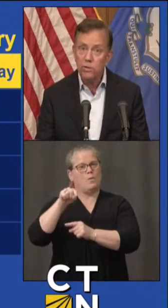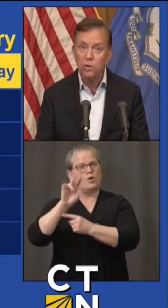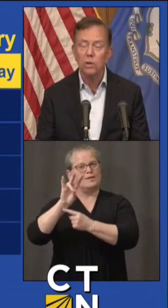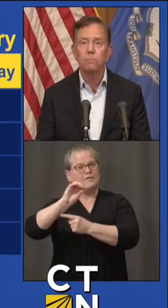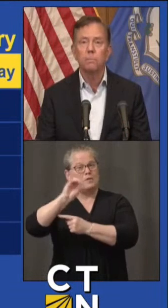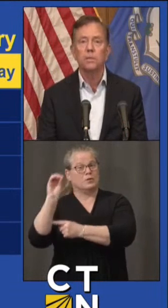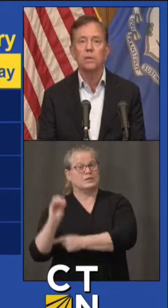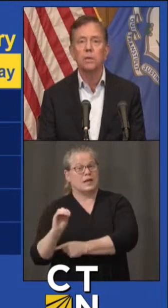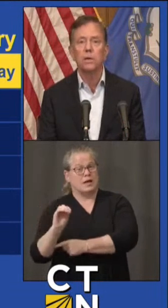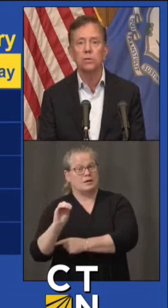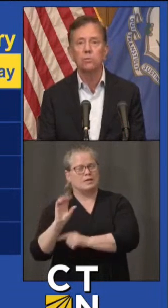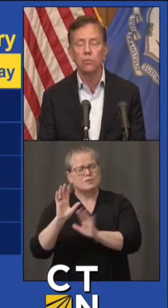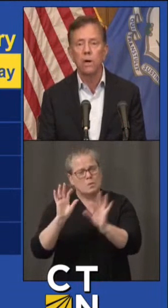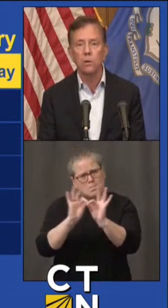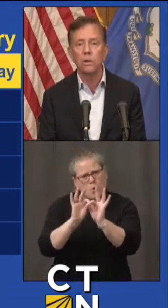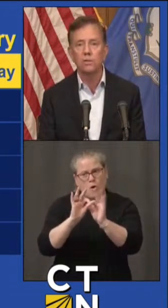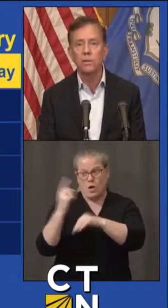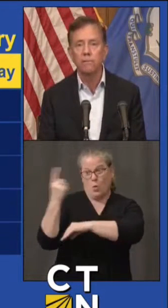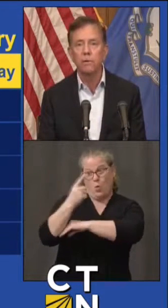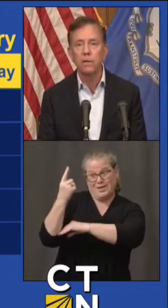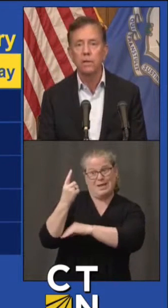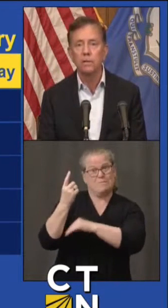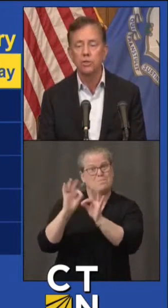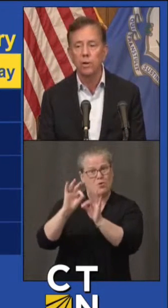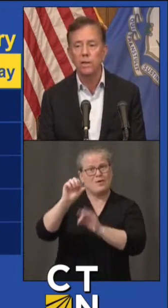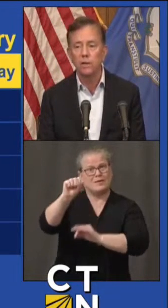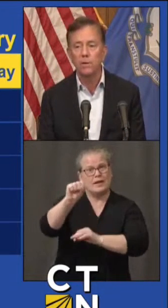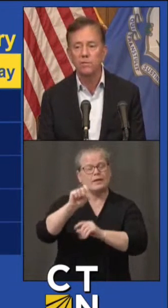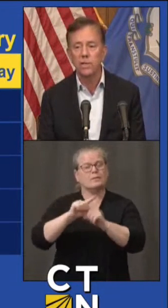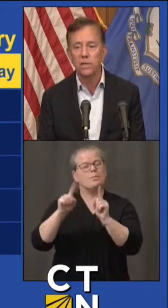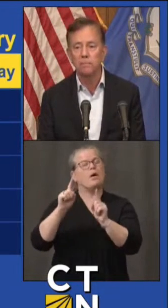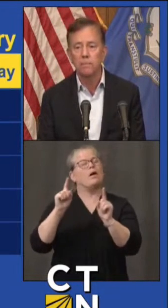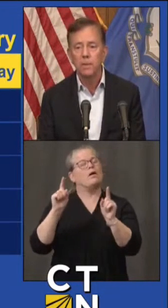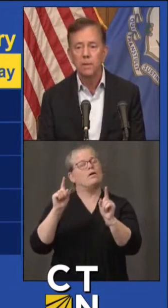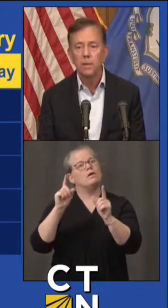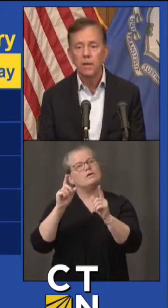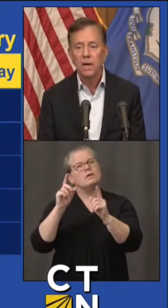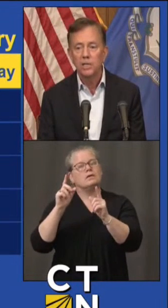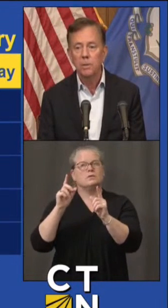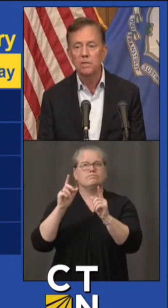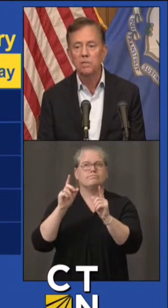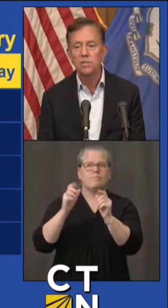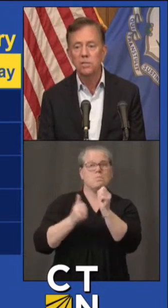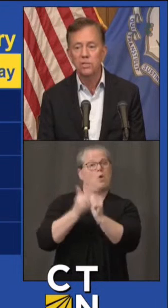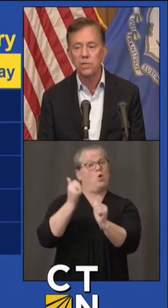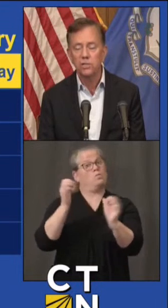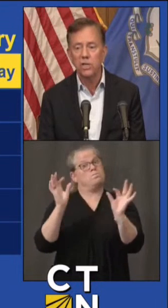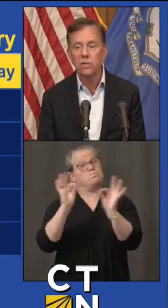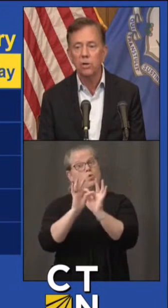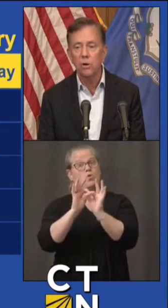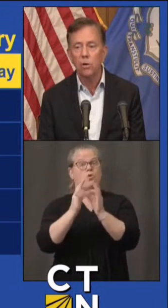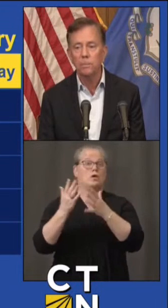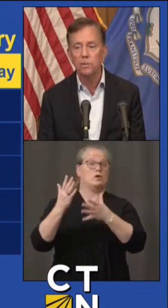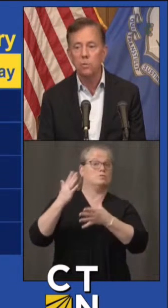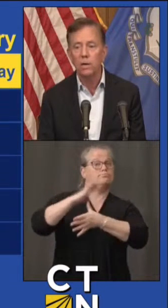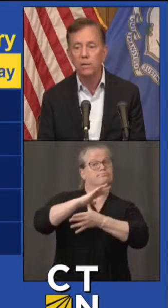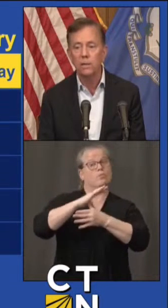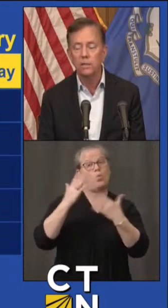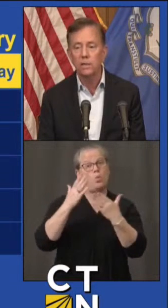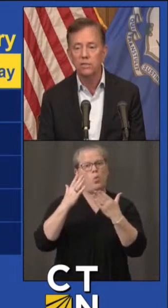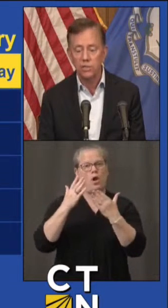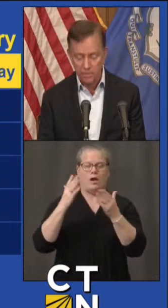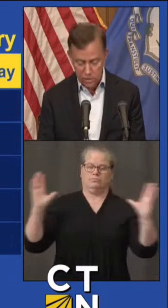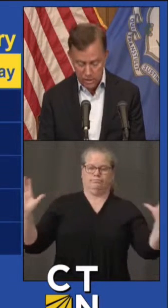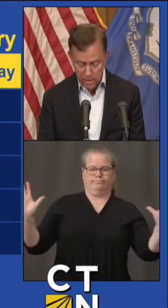focus on, but you don't dwell on, except for the trend that we've seen. Hospitalizations continue to go up as well